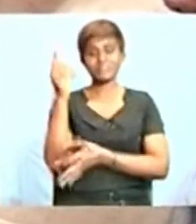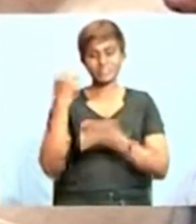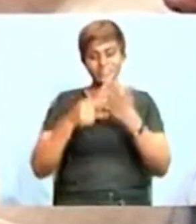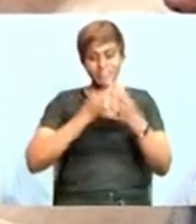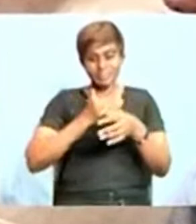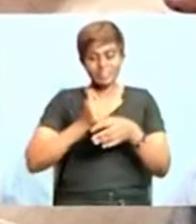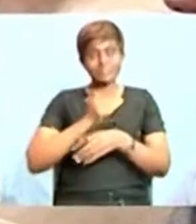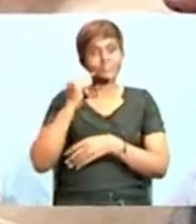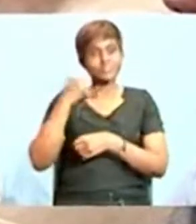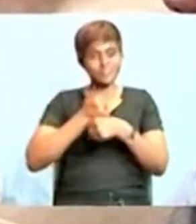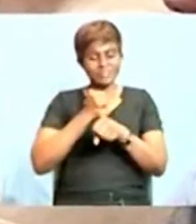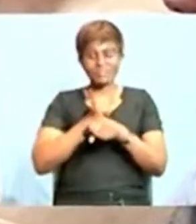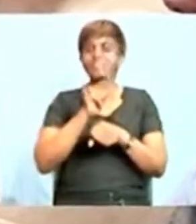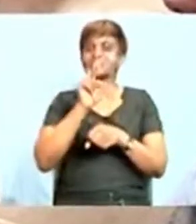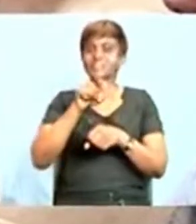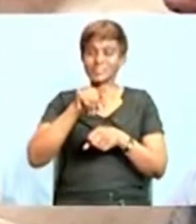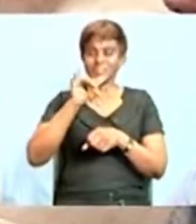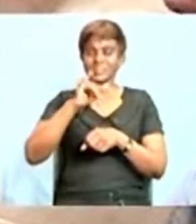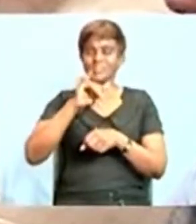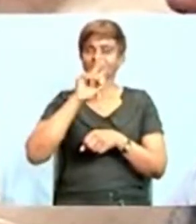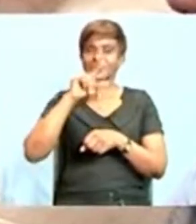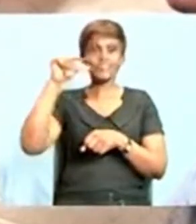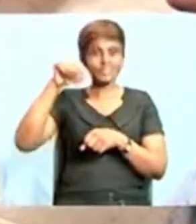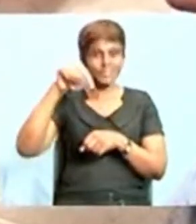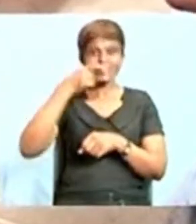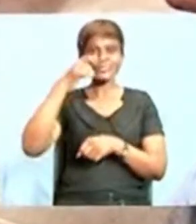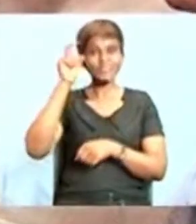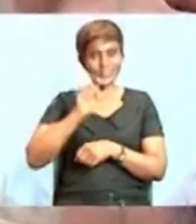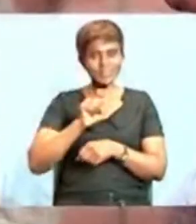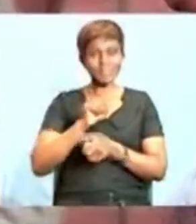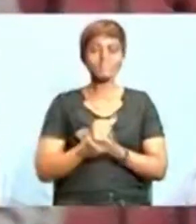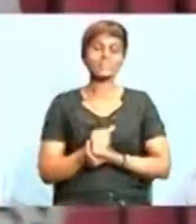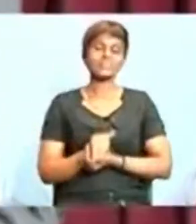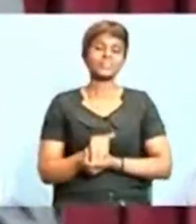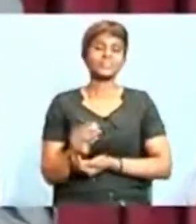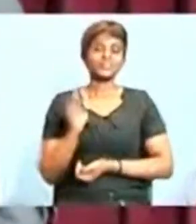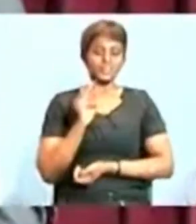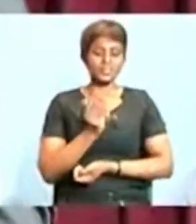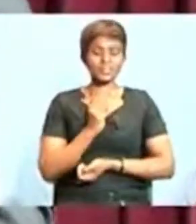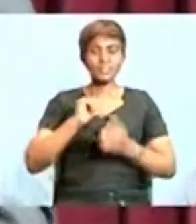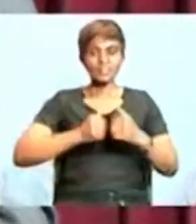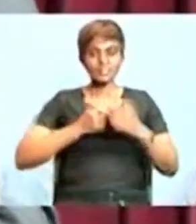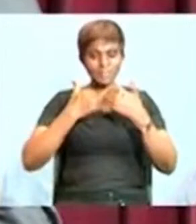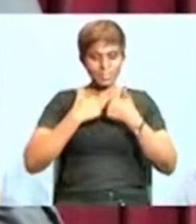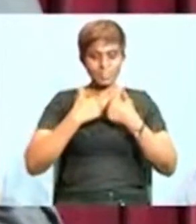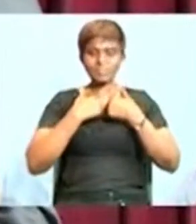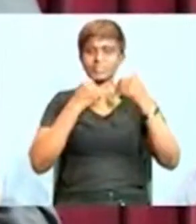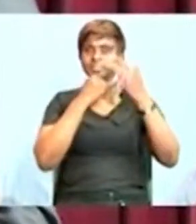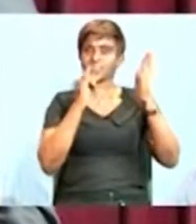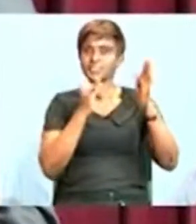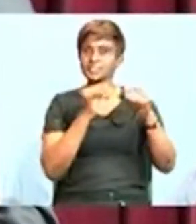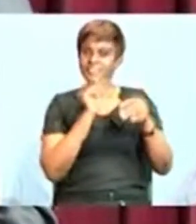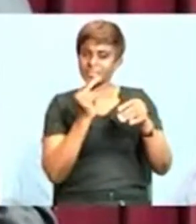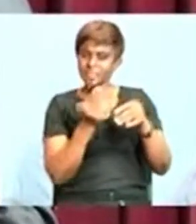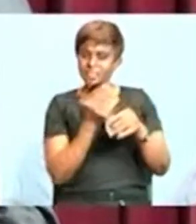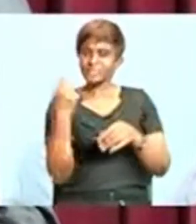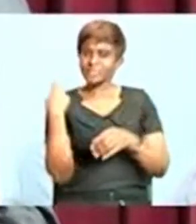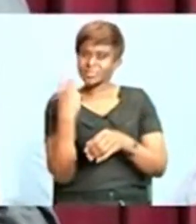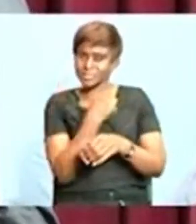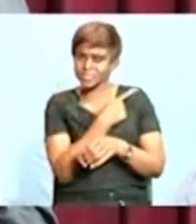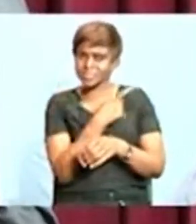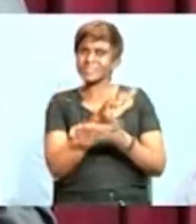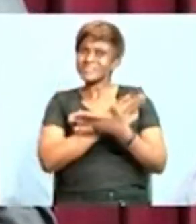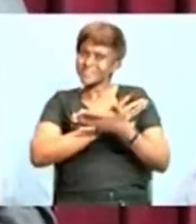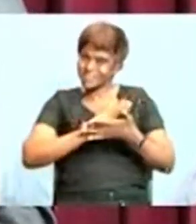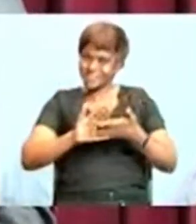I think, has to be qualified. Yeah, we've been identified as one of those parliaments that are